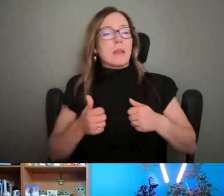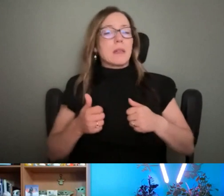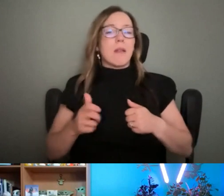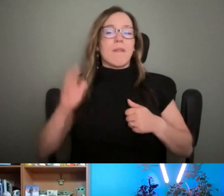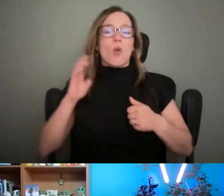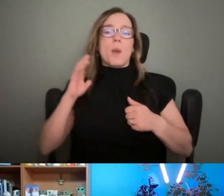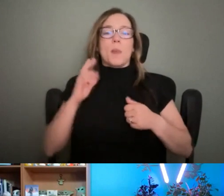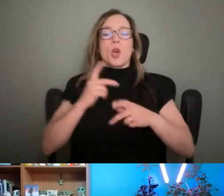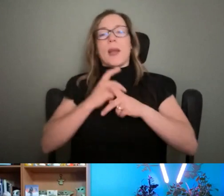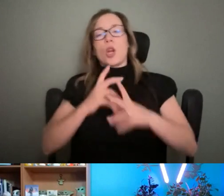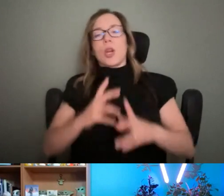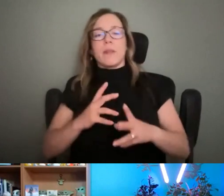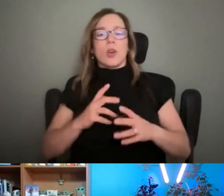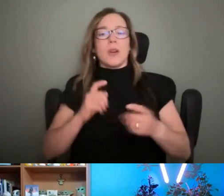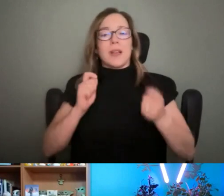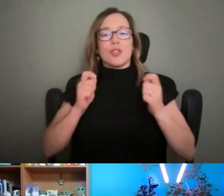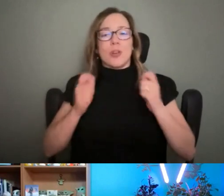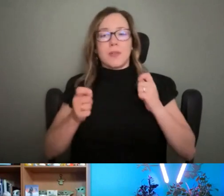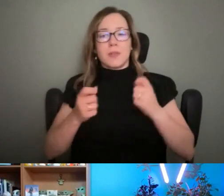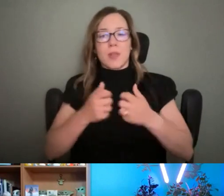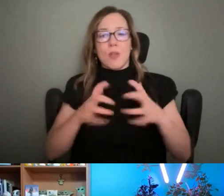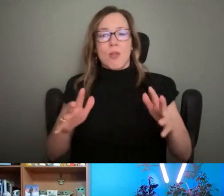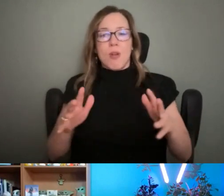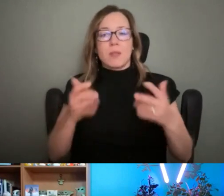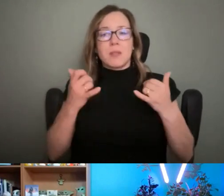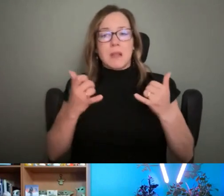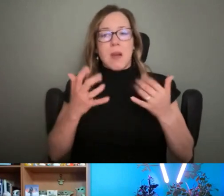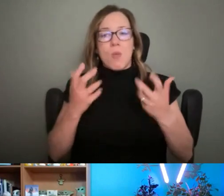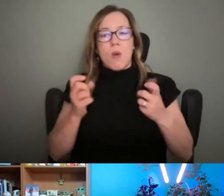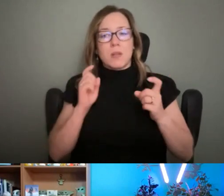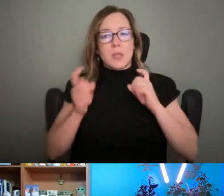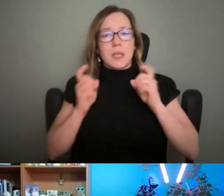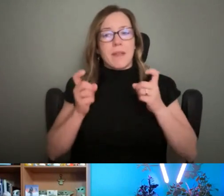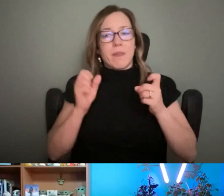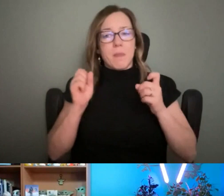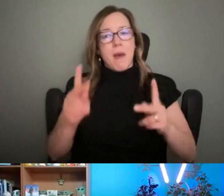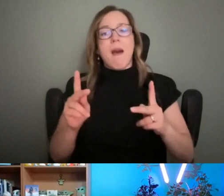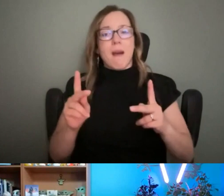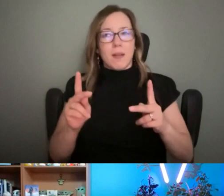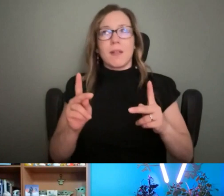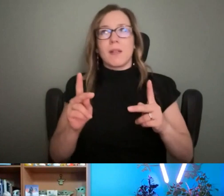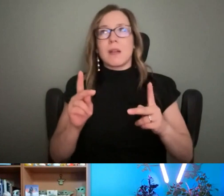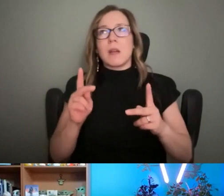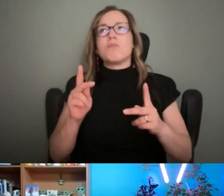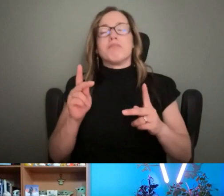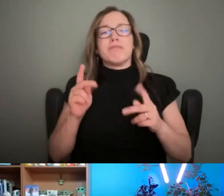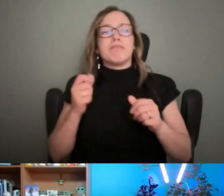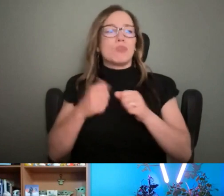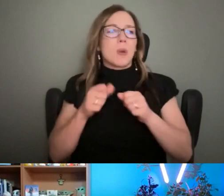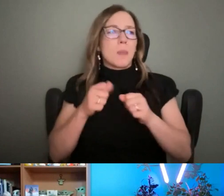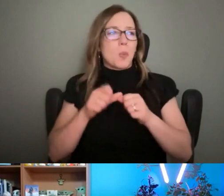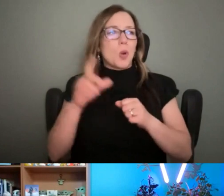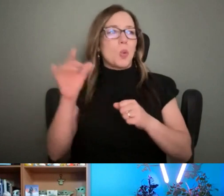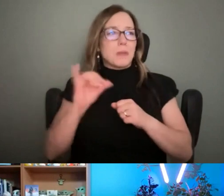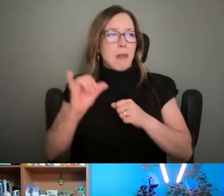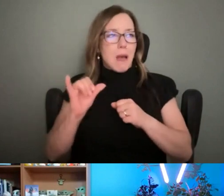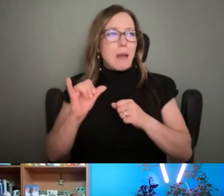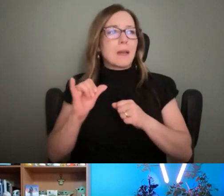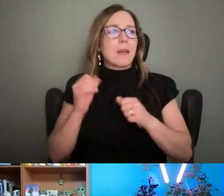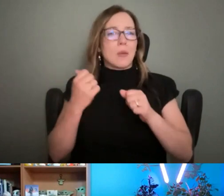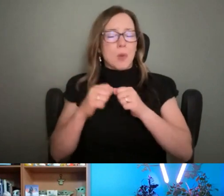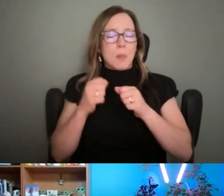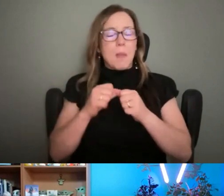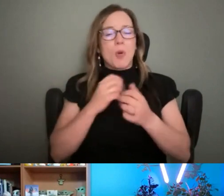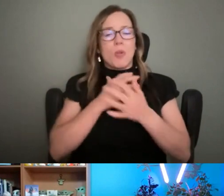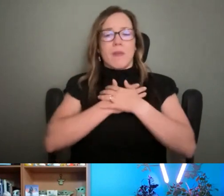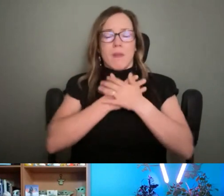and adjust to their loss, sometimes they really want to give back. They remember what it was like and how important their respite volunteer was for